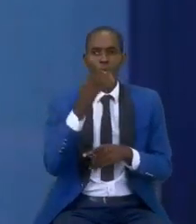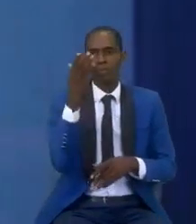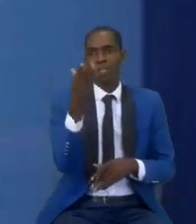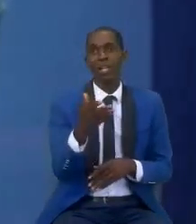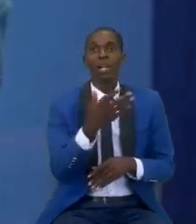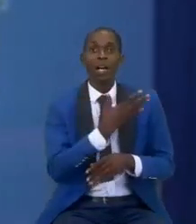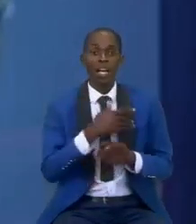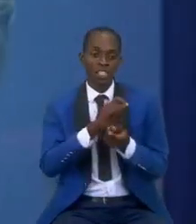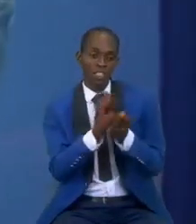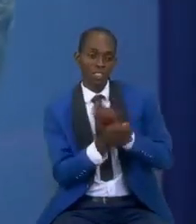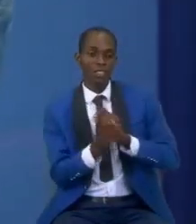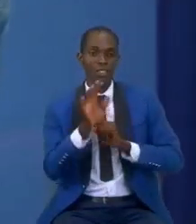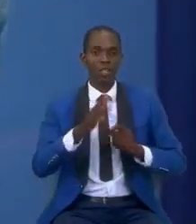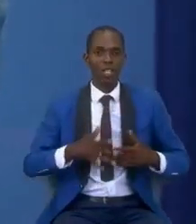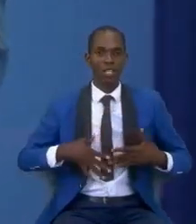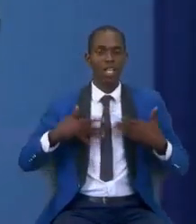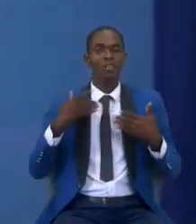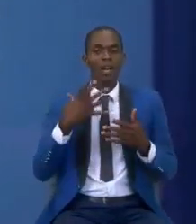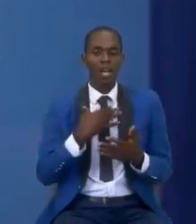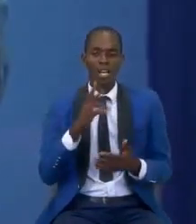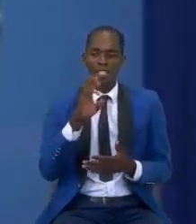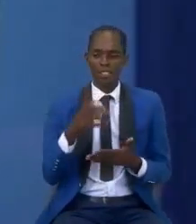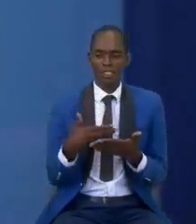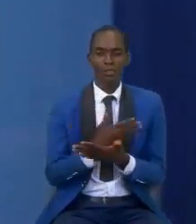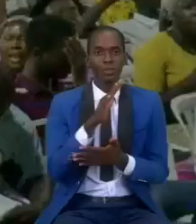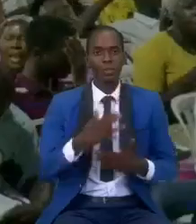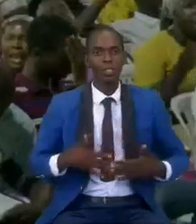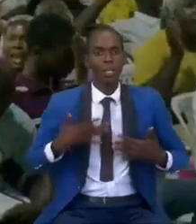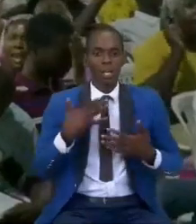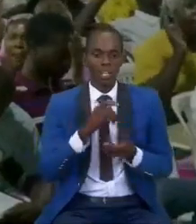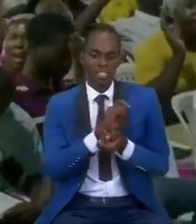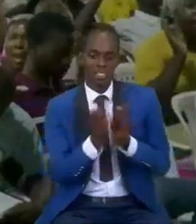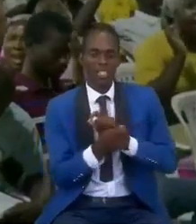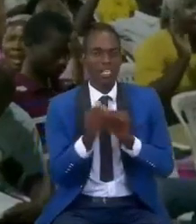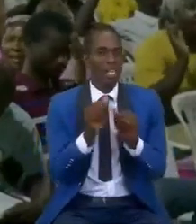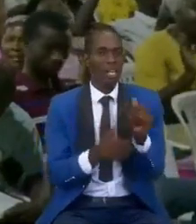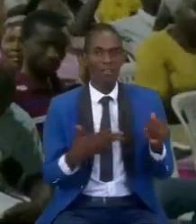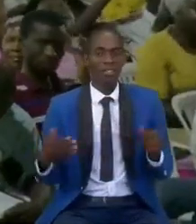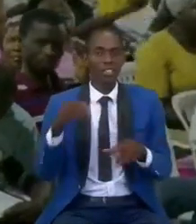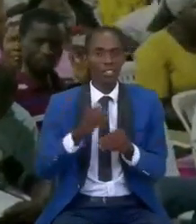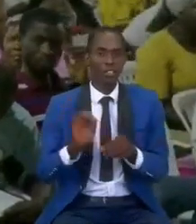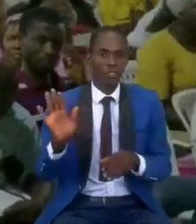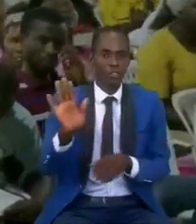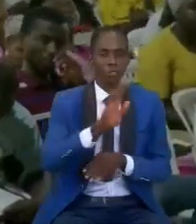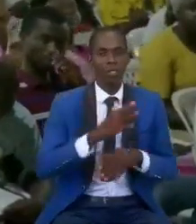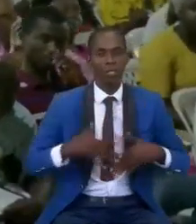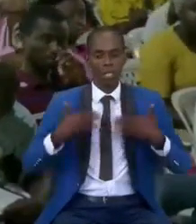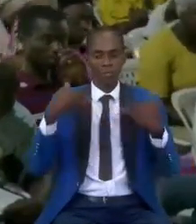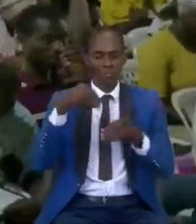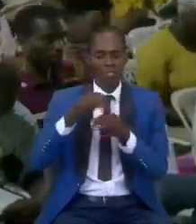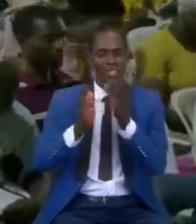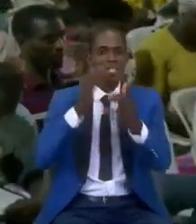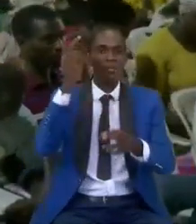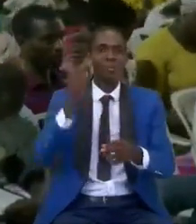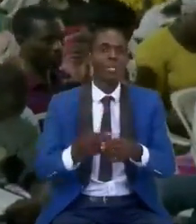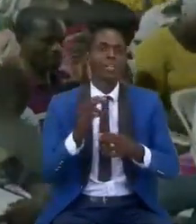transform everything in your life in Jesus' name. We're looking at Isaiah chapter 33, and